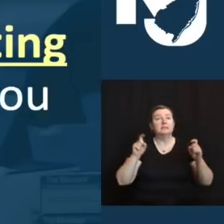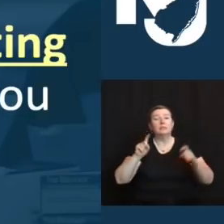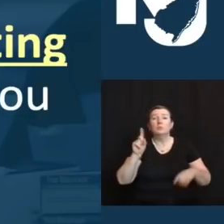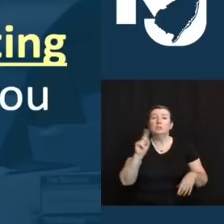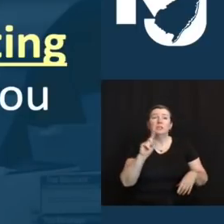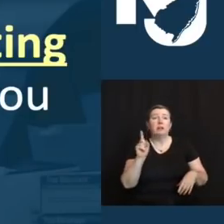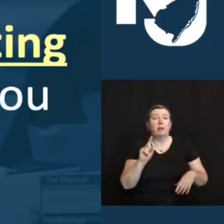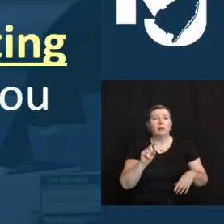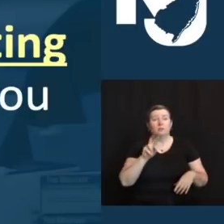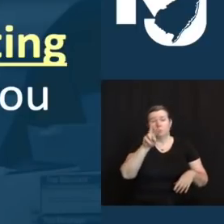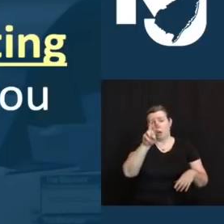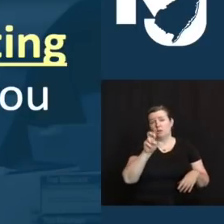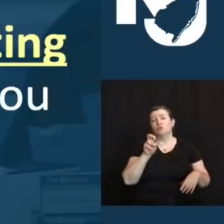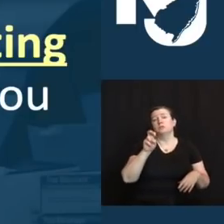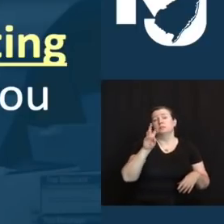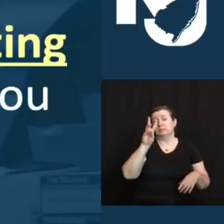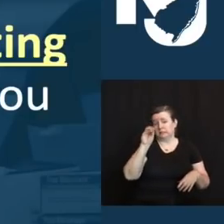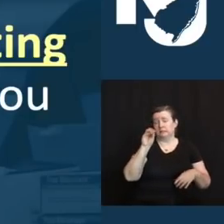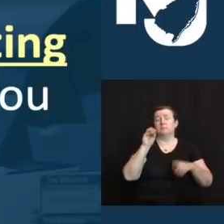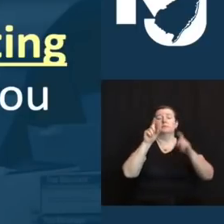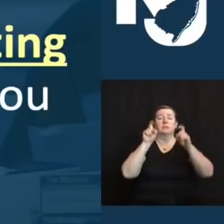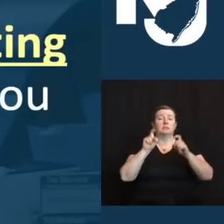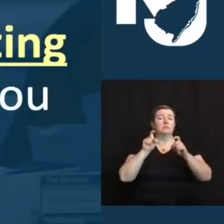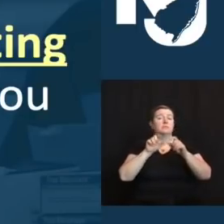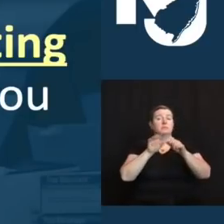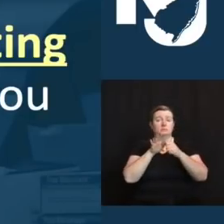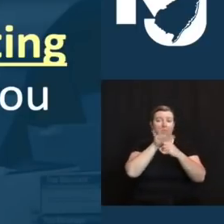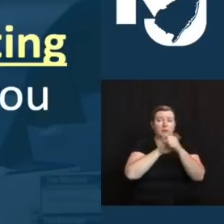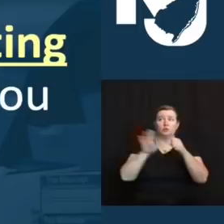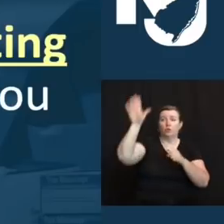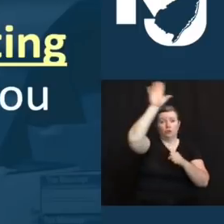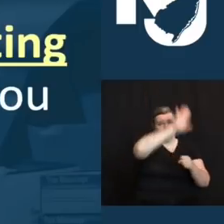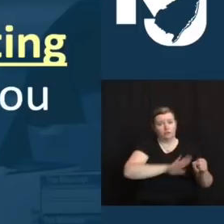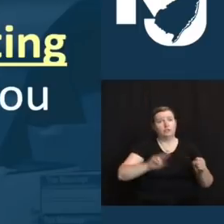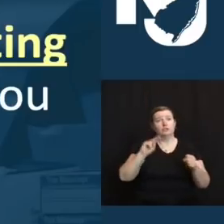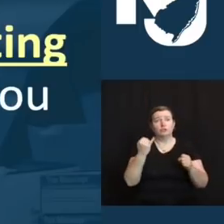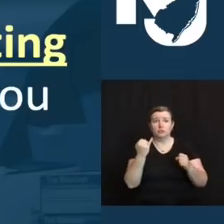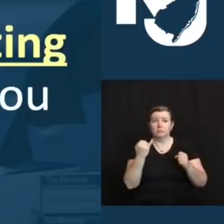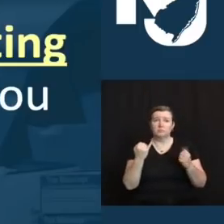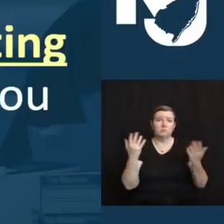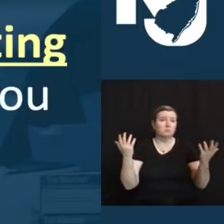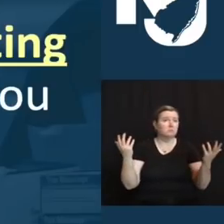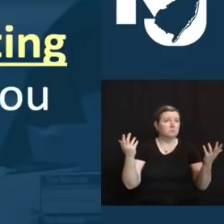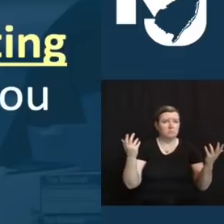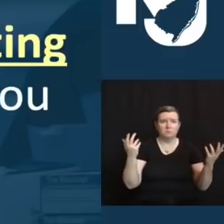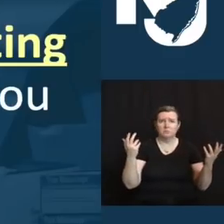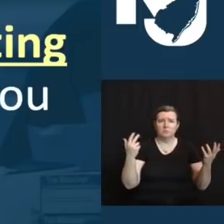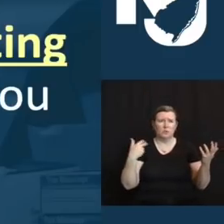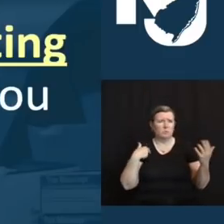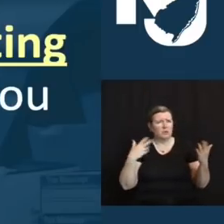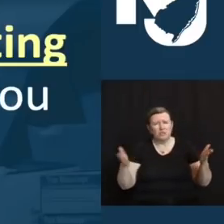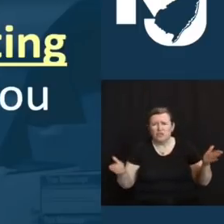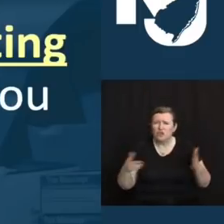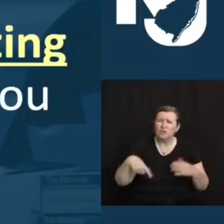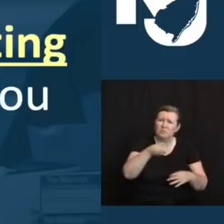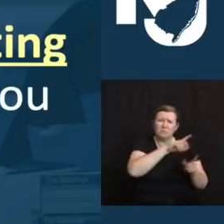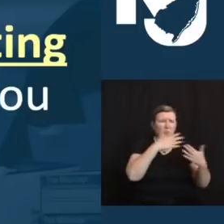get a COVID-19 test, and I urge you, Judy, Ed, Pat, all of us urge you to go out. Go to